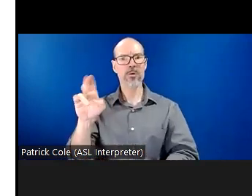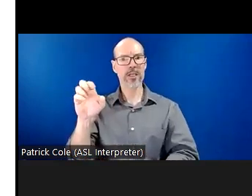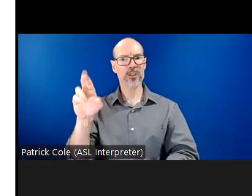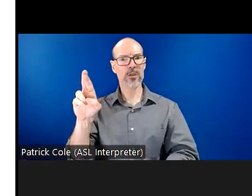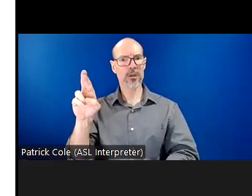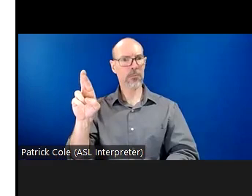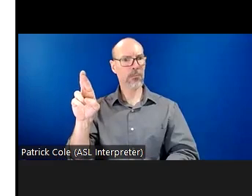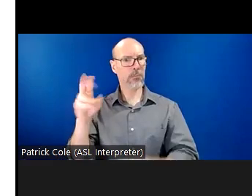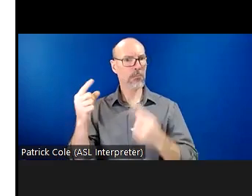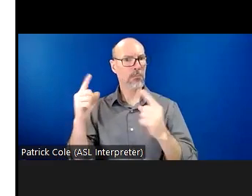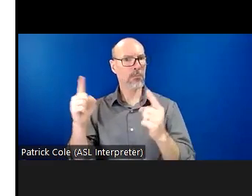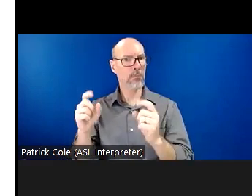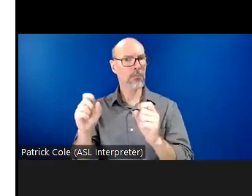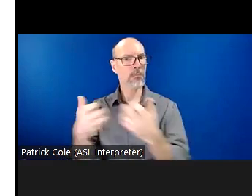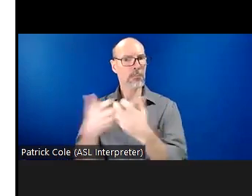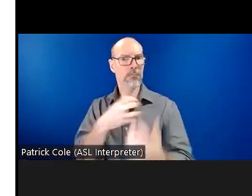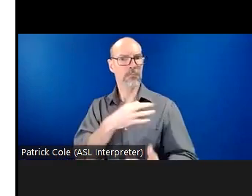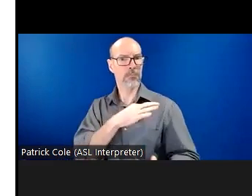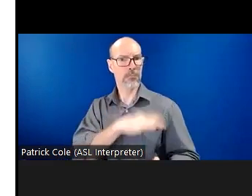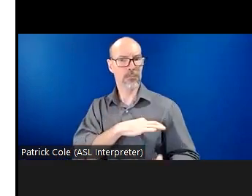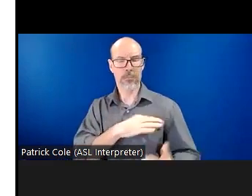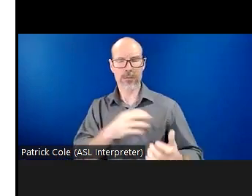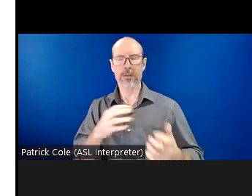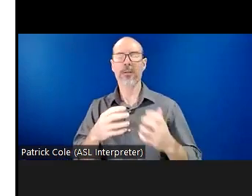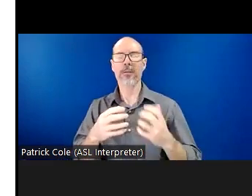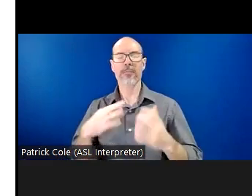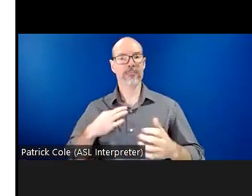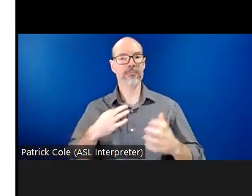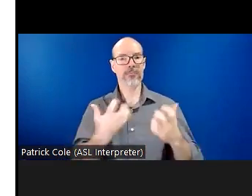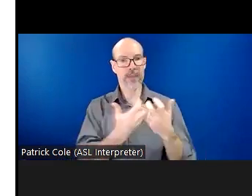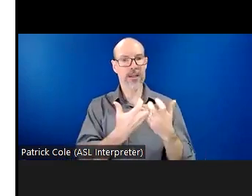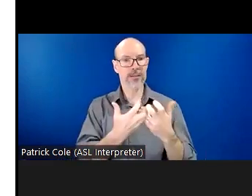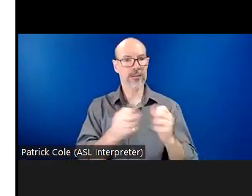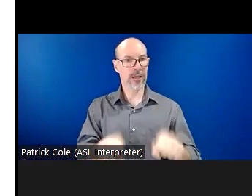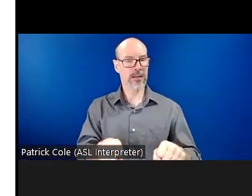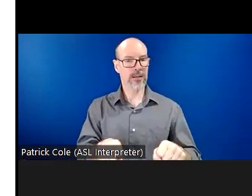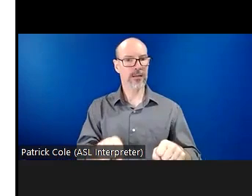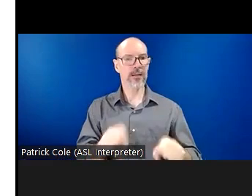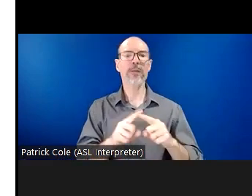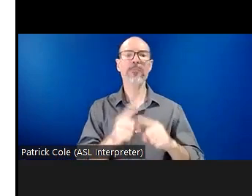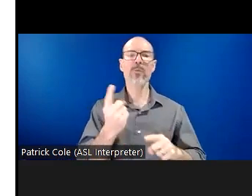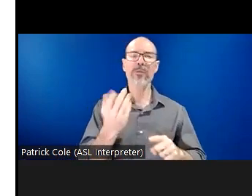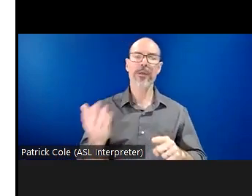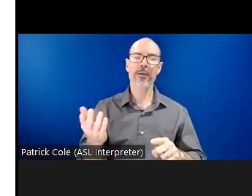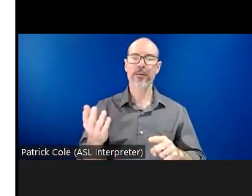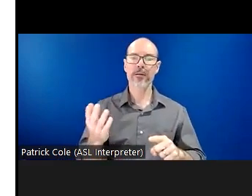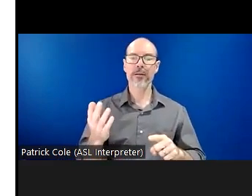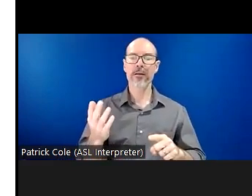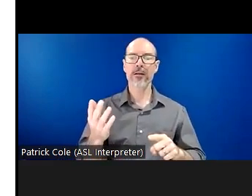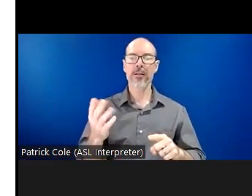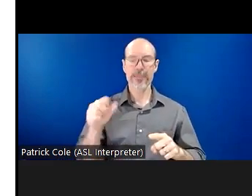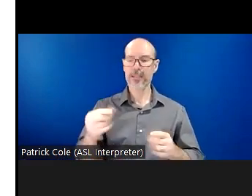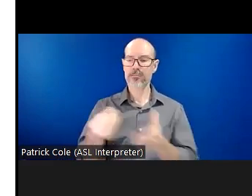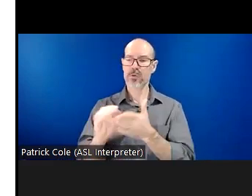that's important for this grant is, are you filling an unmet need? Are there